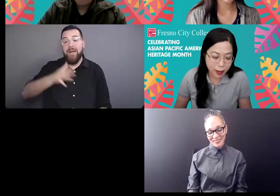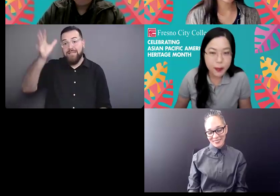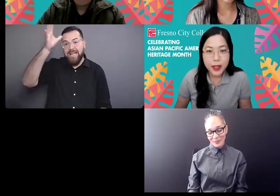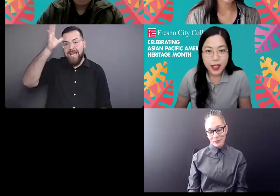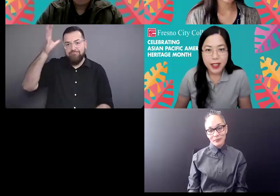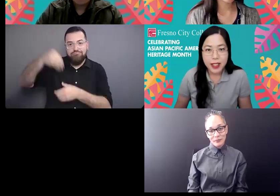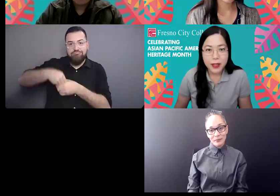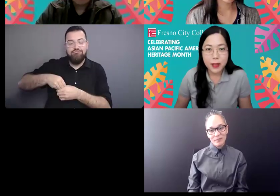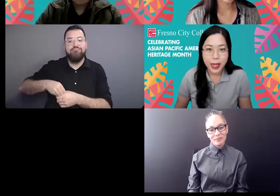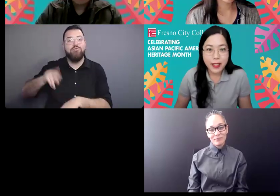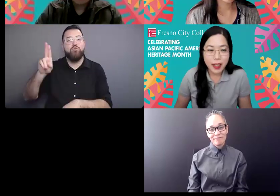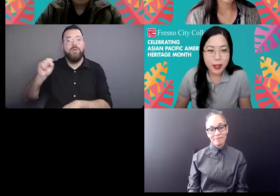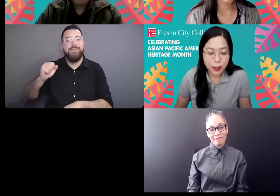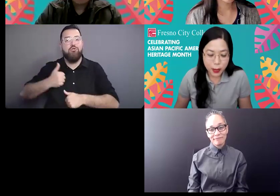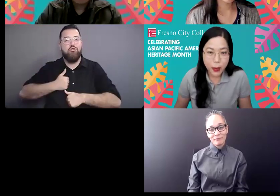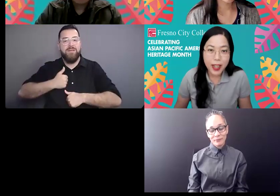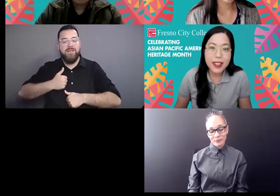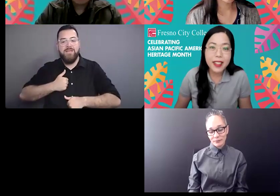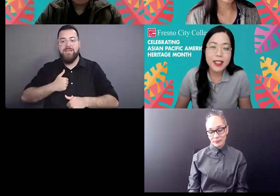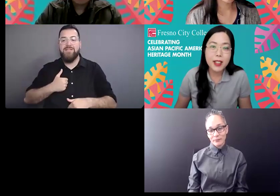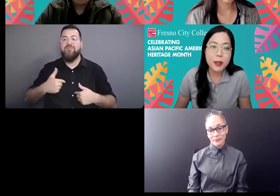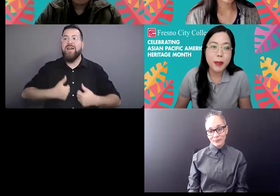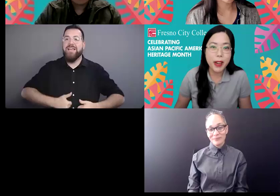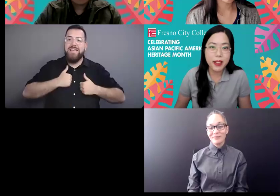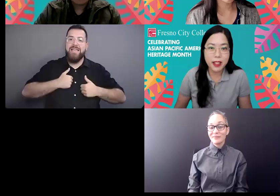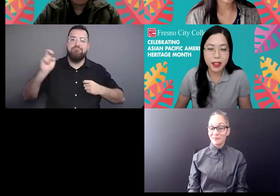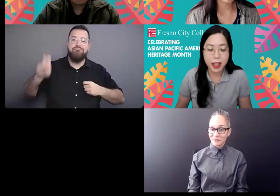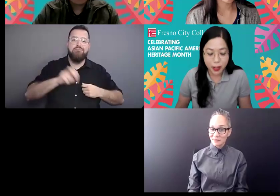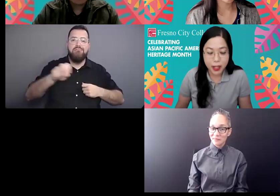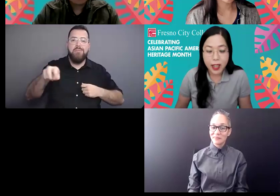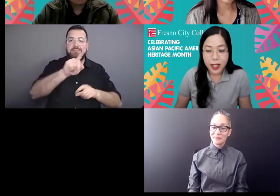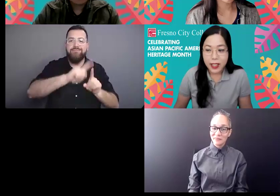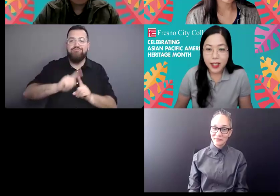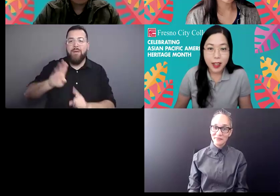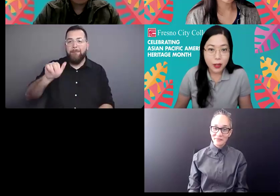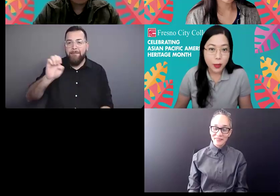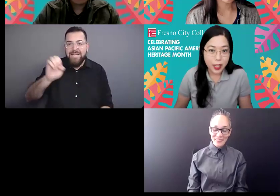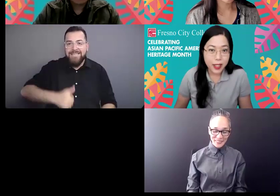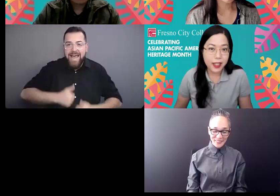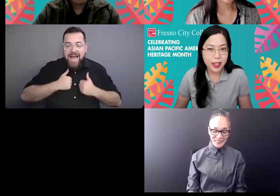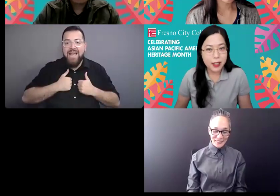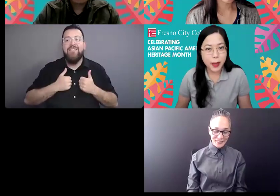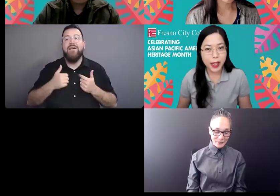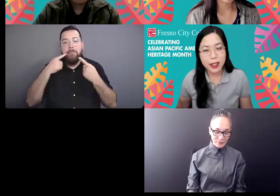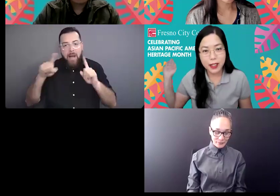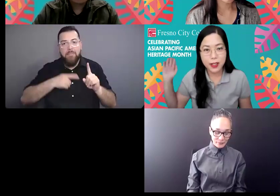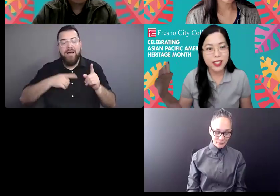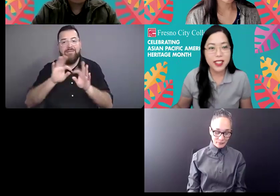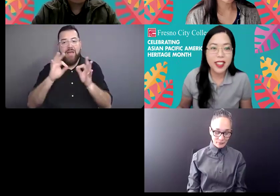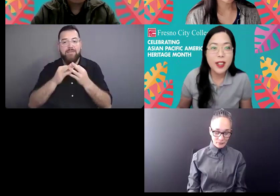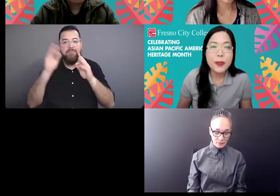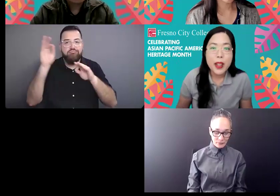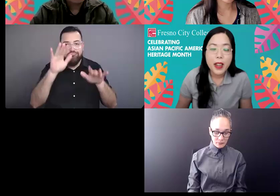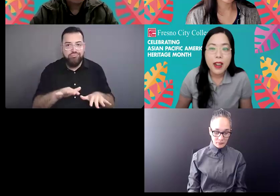Army, lived base life for a while until my parents settled down in California, East Bay,